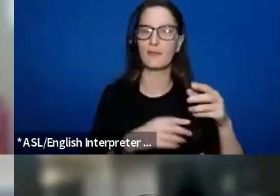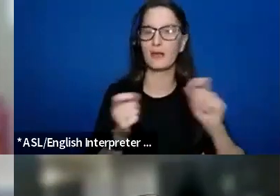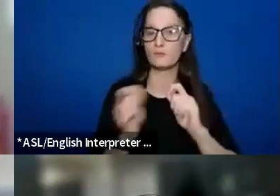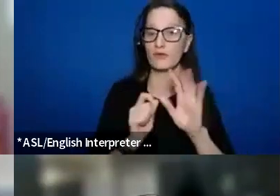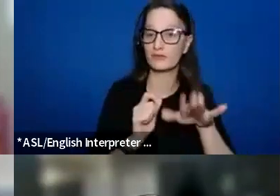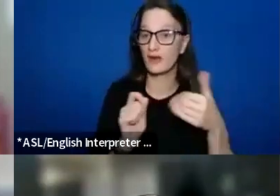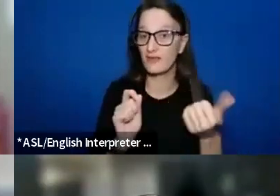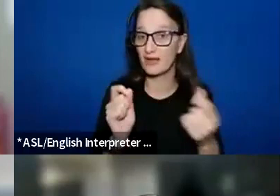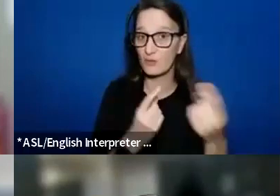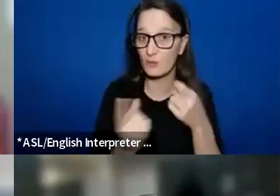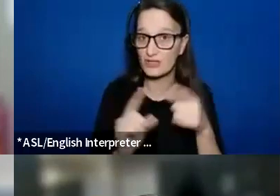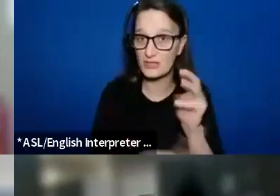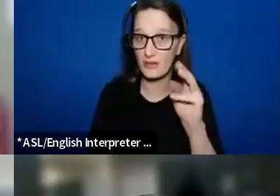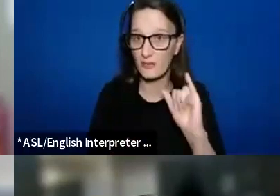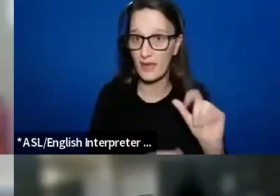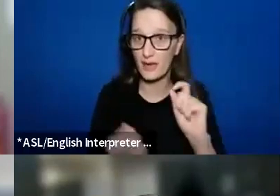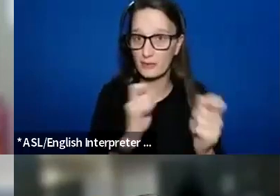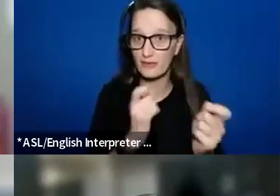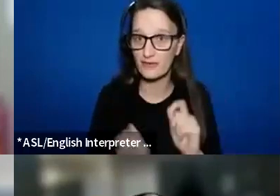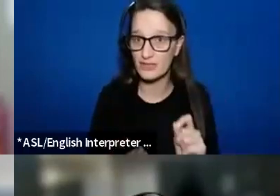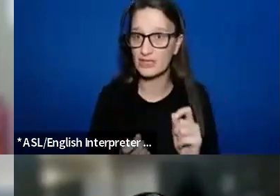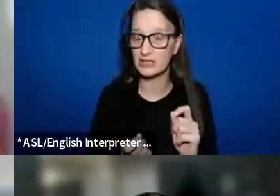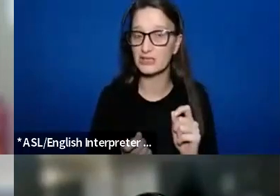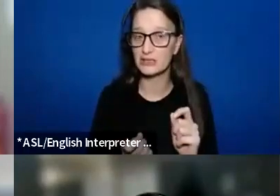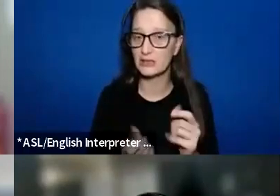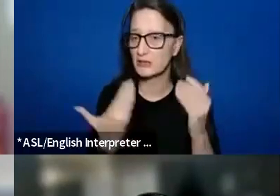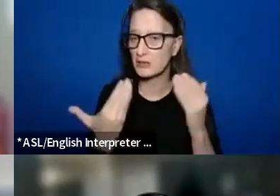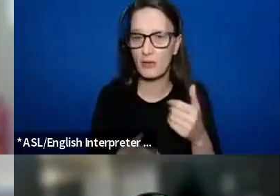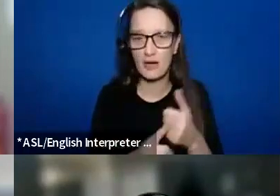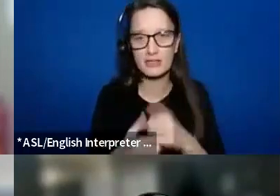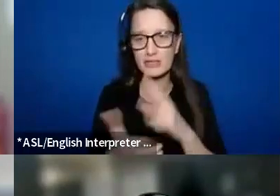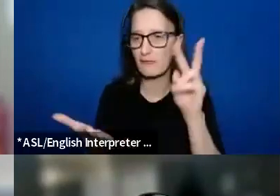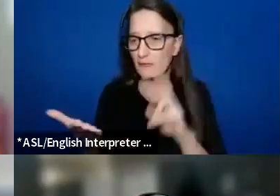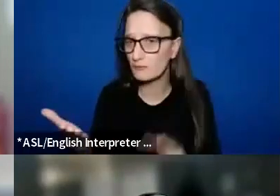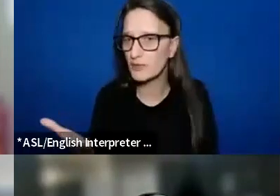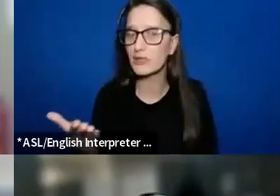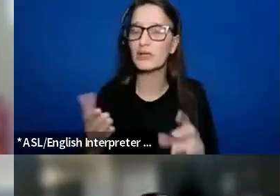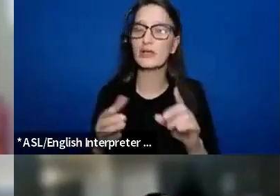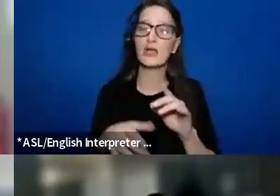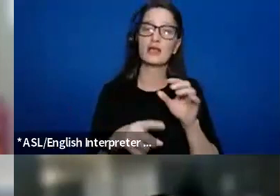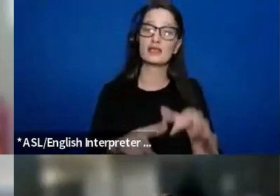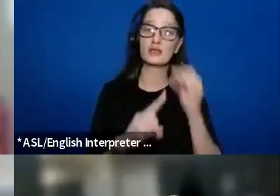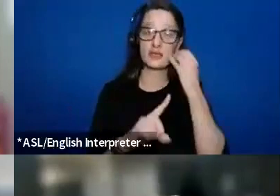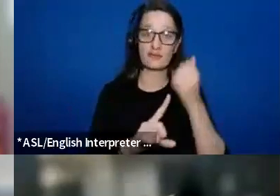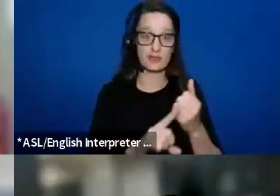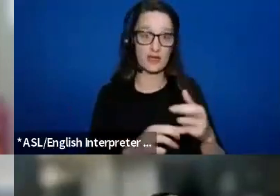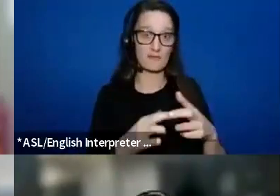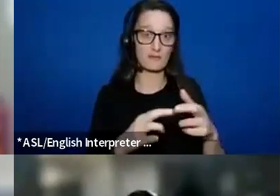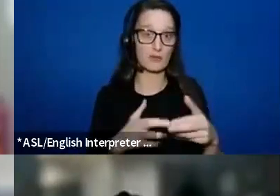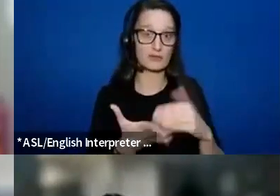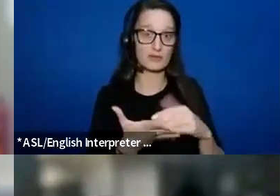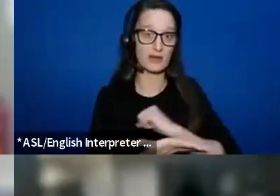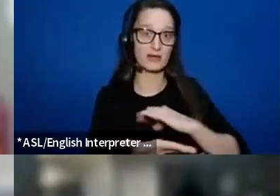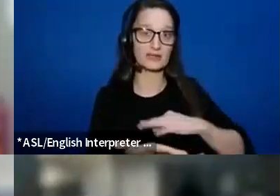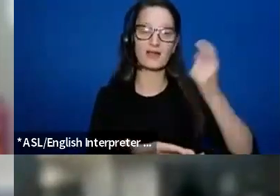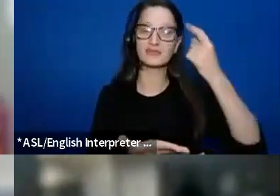revision? Again, take some time to read into it yourself, but for any of you, especially if you're regional center staff, things don't get finalized